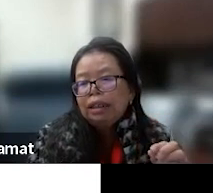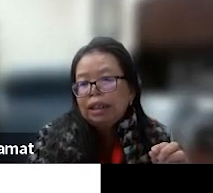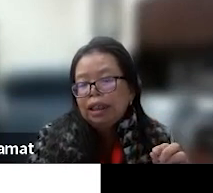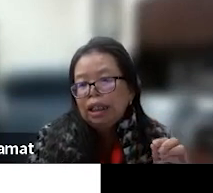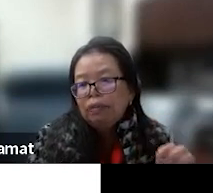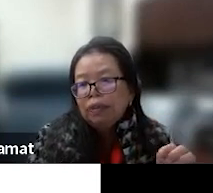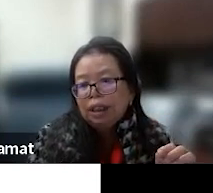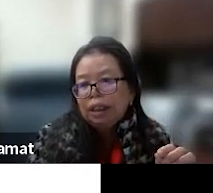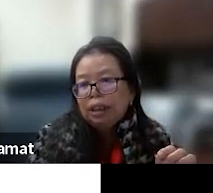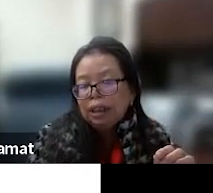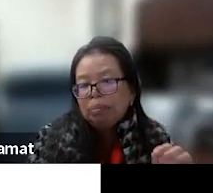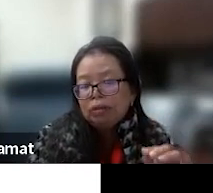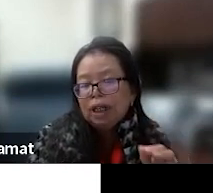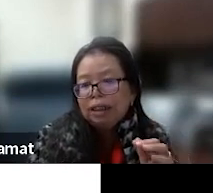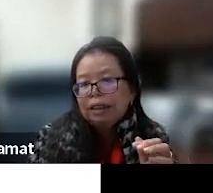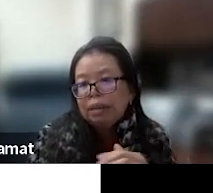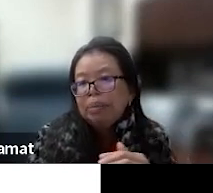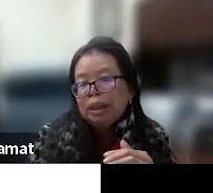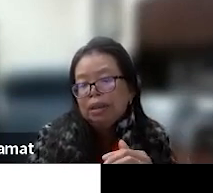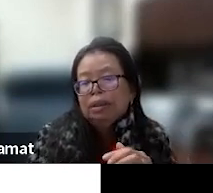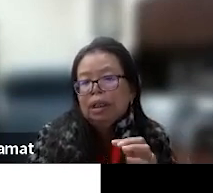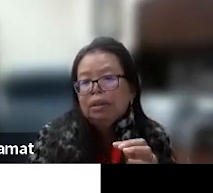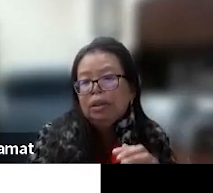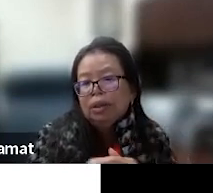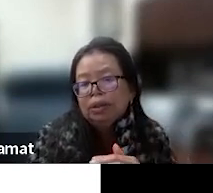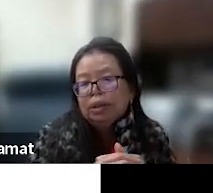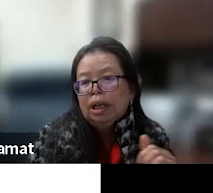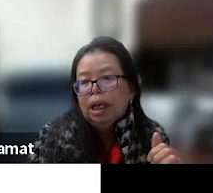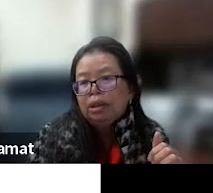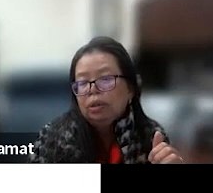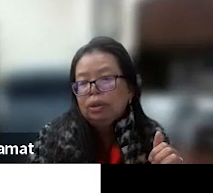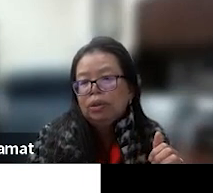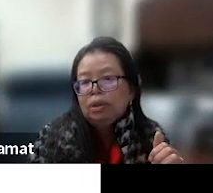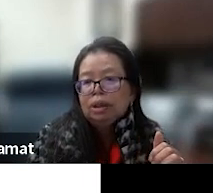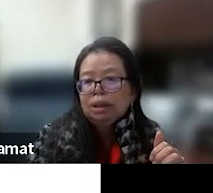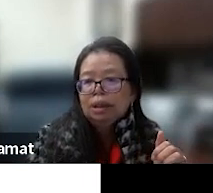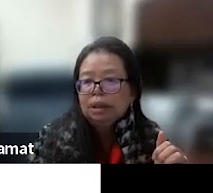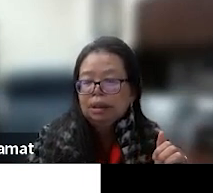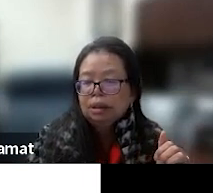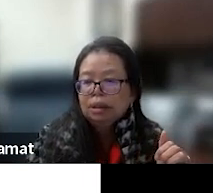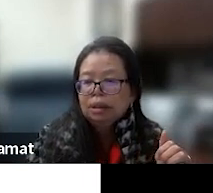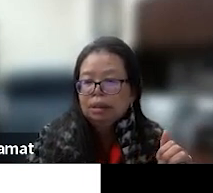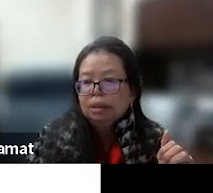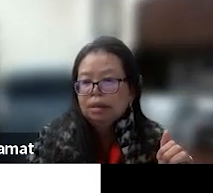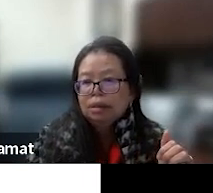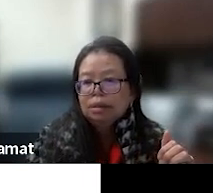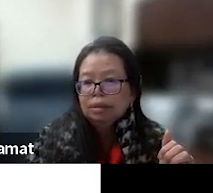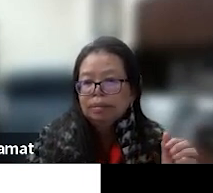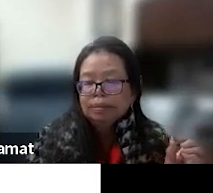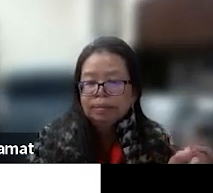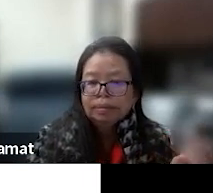that entity, if funded, can then provide stipends to those high school students.